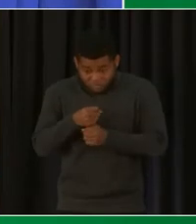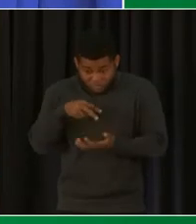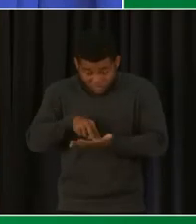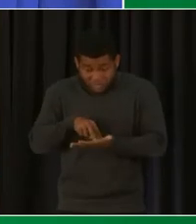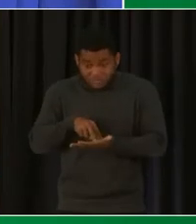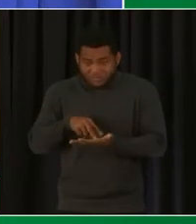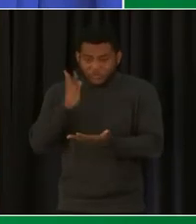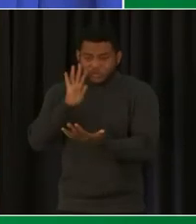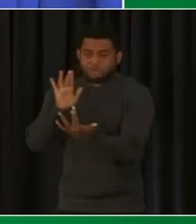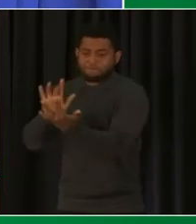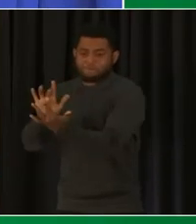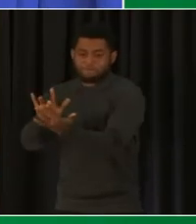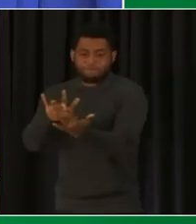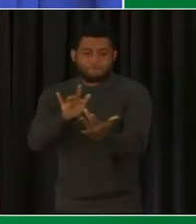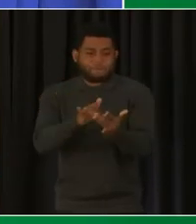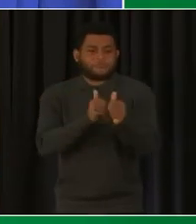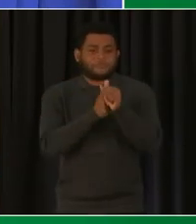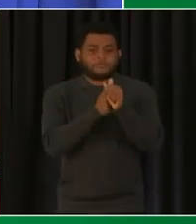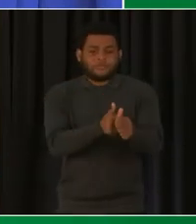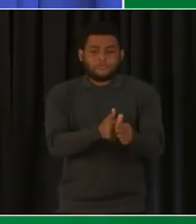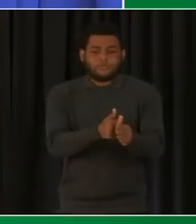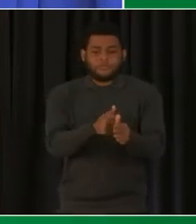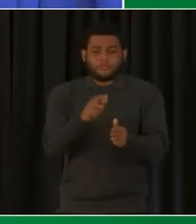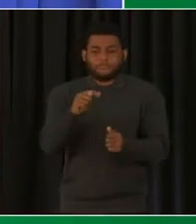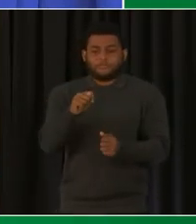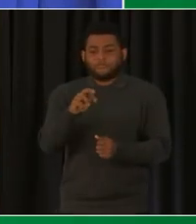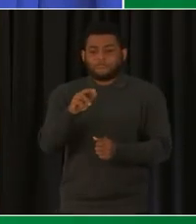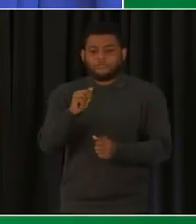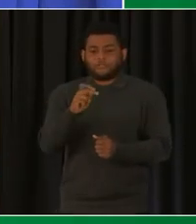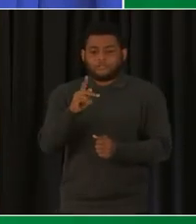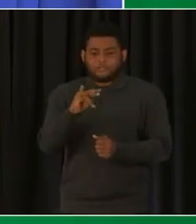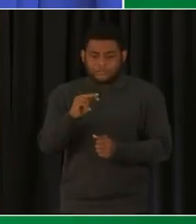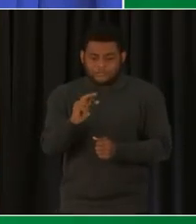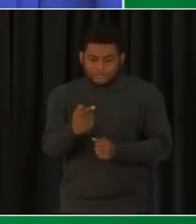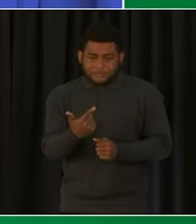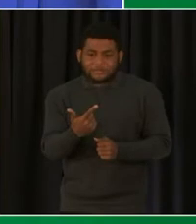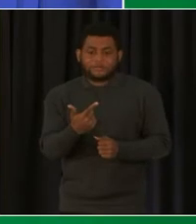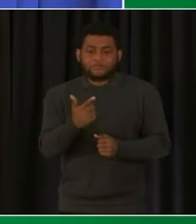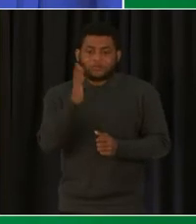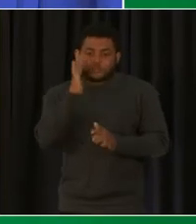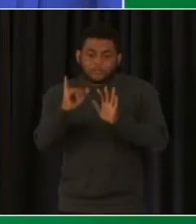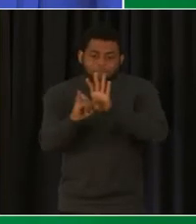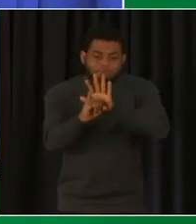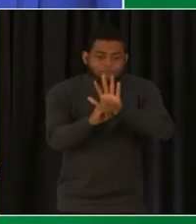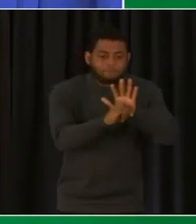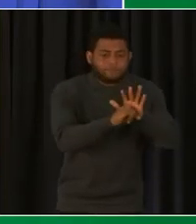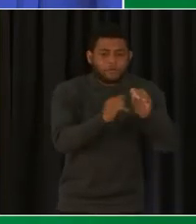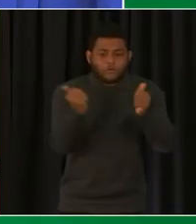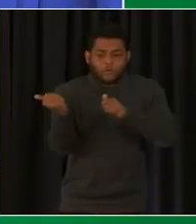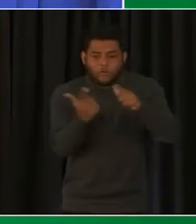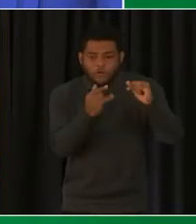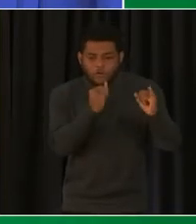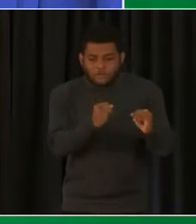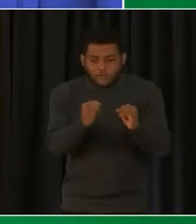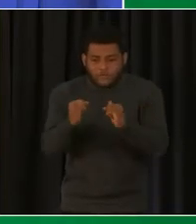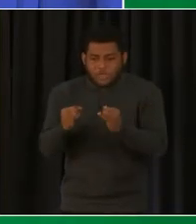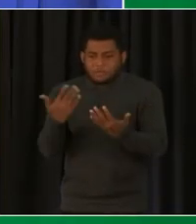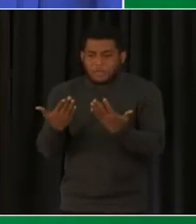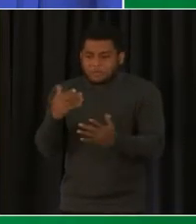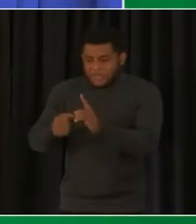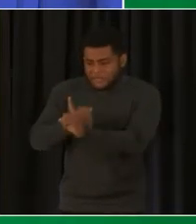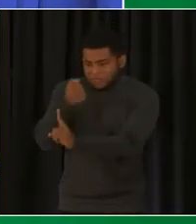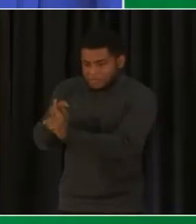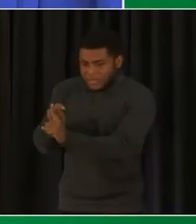is contact tracing to be able to identify all impacted individuals. Once that investigation has been completed by our